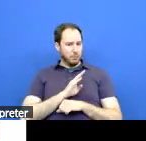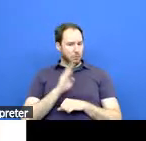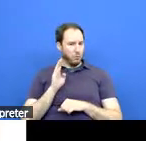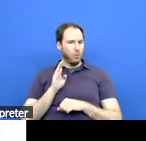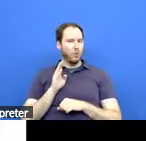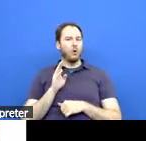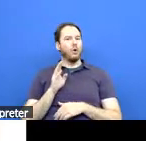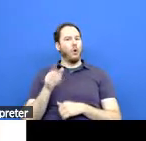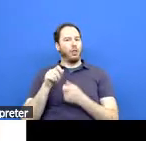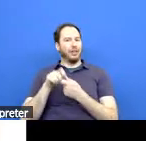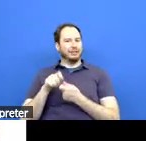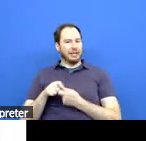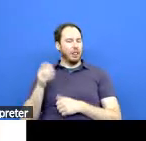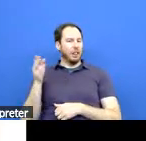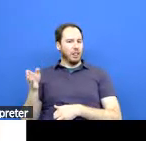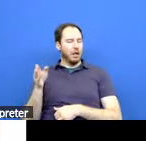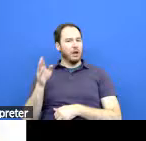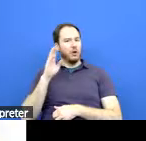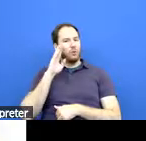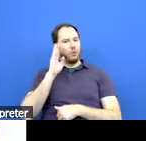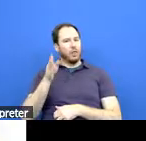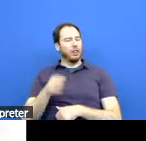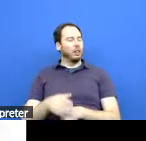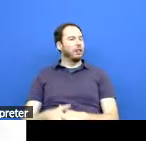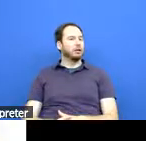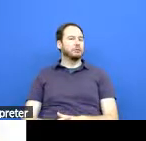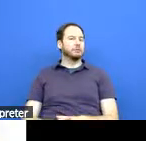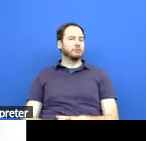think all the details will come up then.